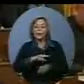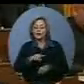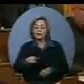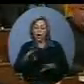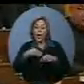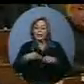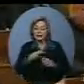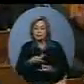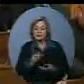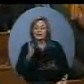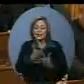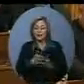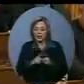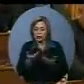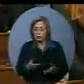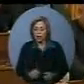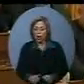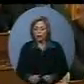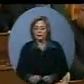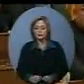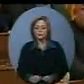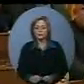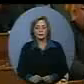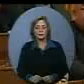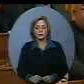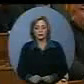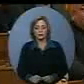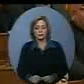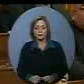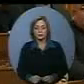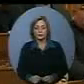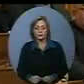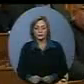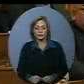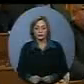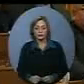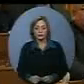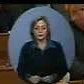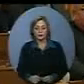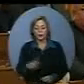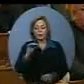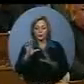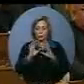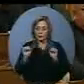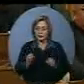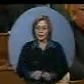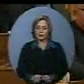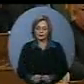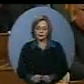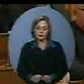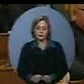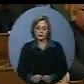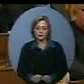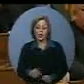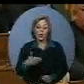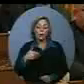host leader. Mr. Speaker, why would the member's constituents trust him,